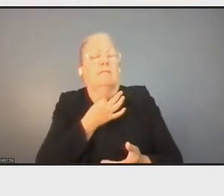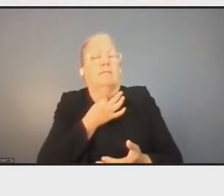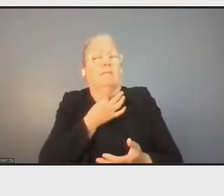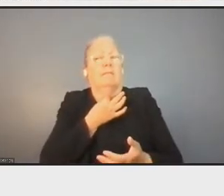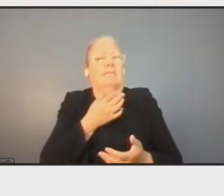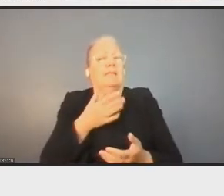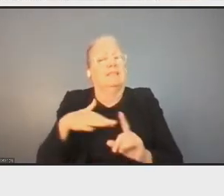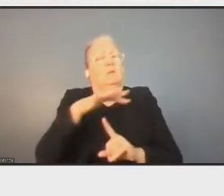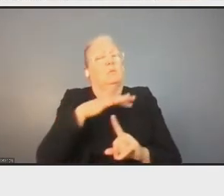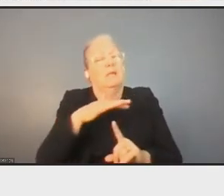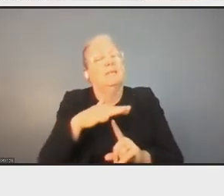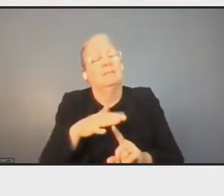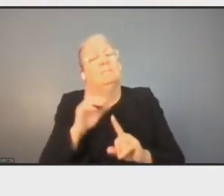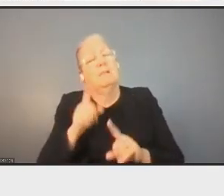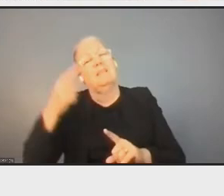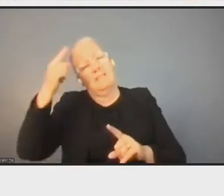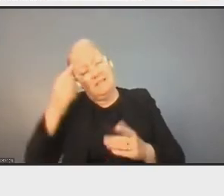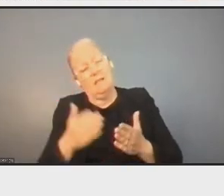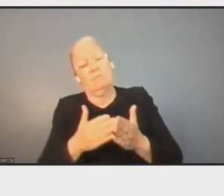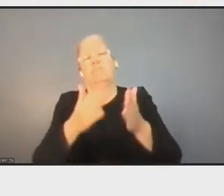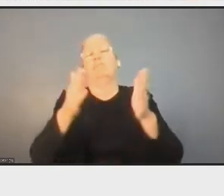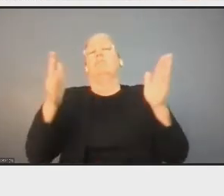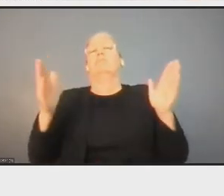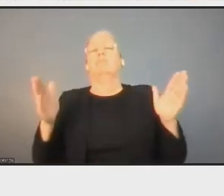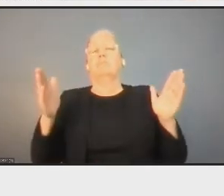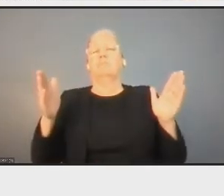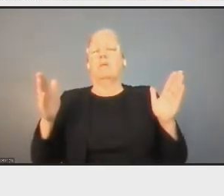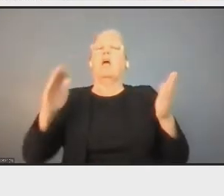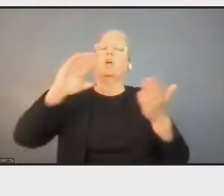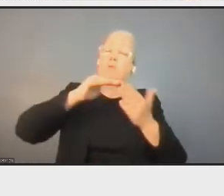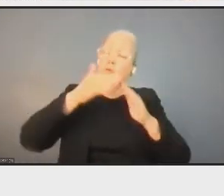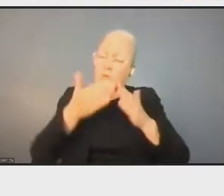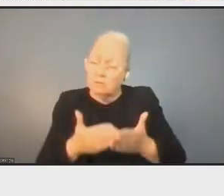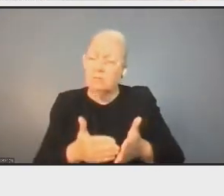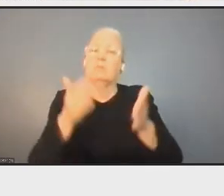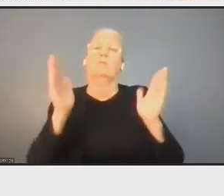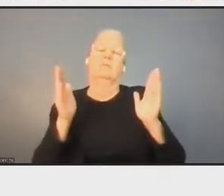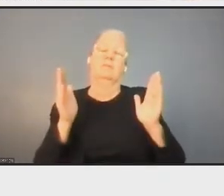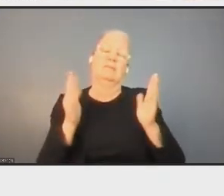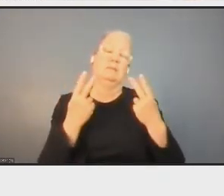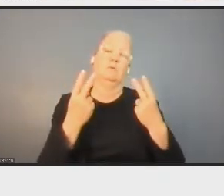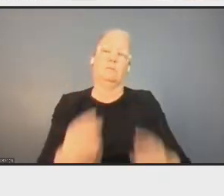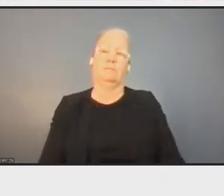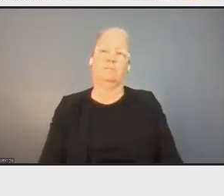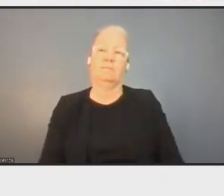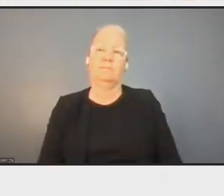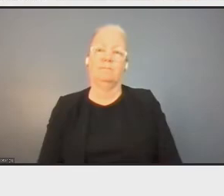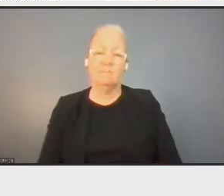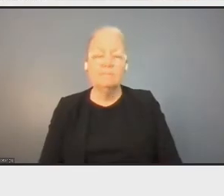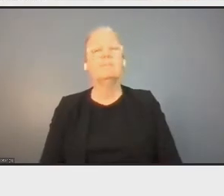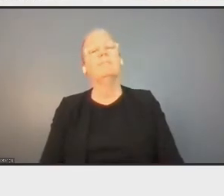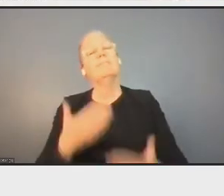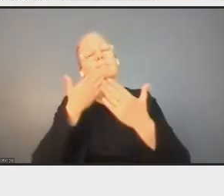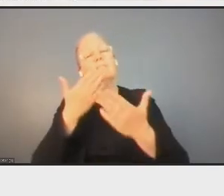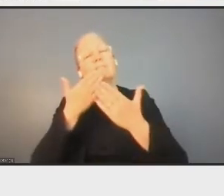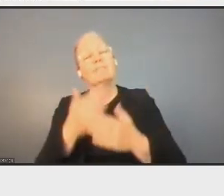has to be a holistic approach, a whole of society approach. I love, Ms. Wright, that you mentioned that it's not just